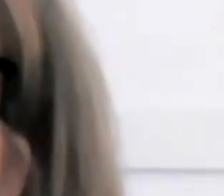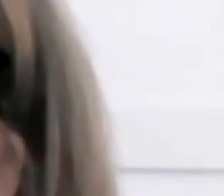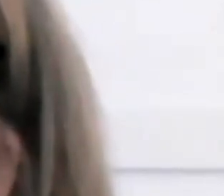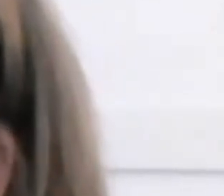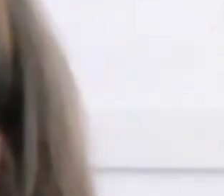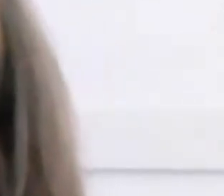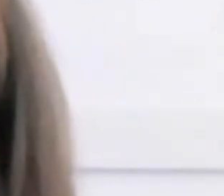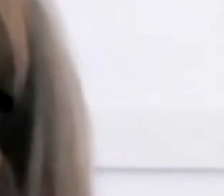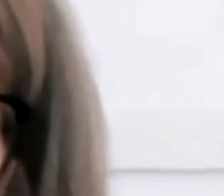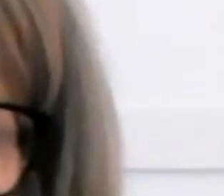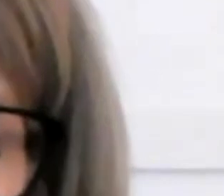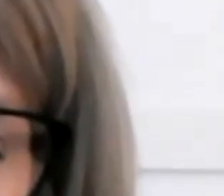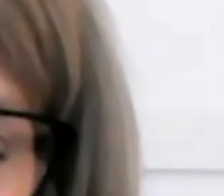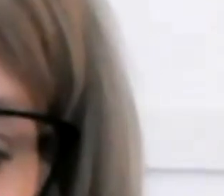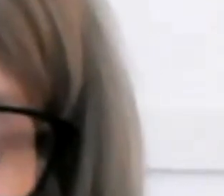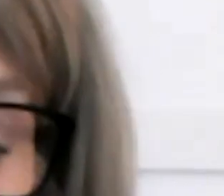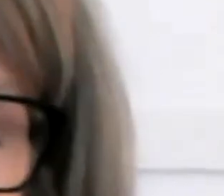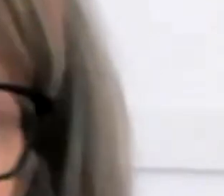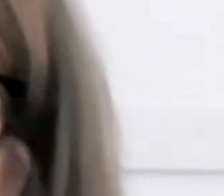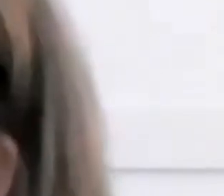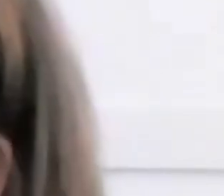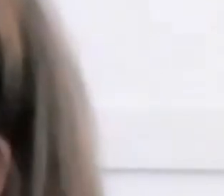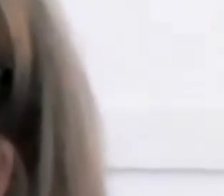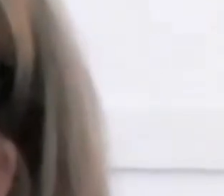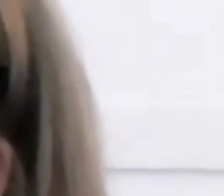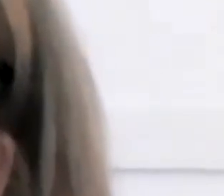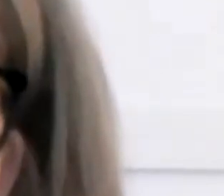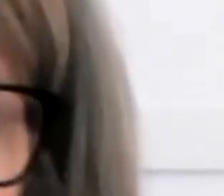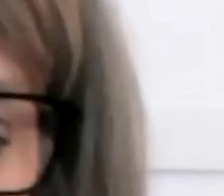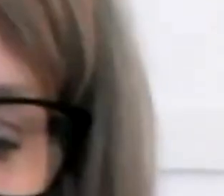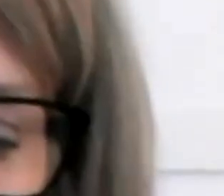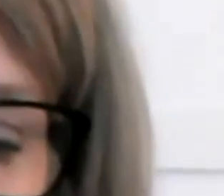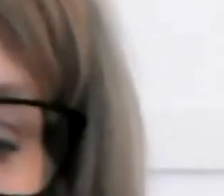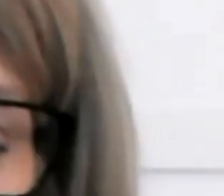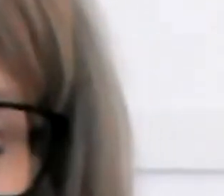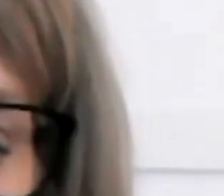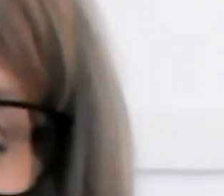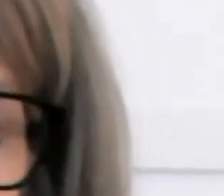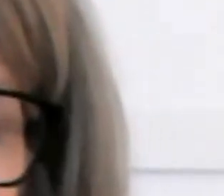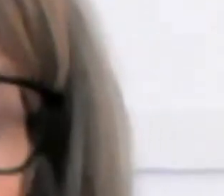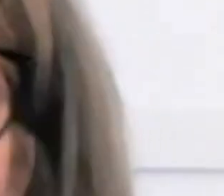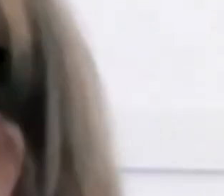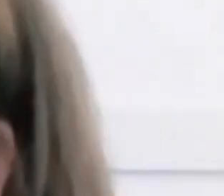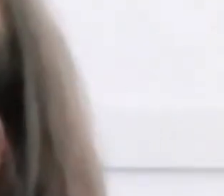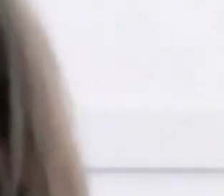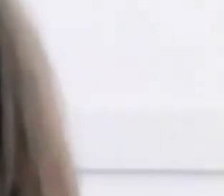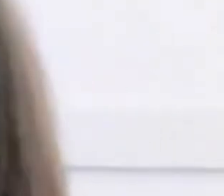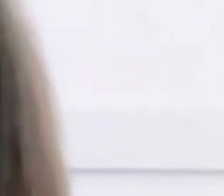even know it. So I would just say, someone recently said this to me, and I'll just share it with you, and that is that we